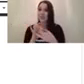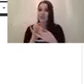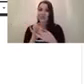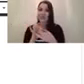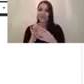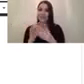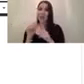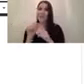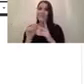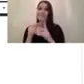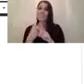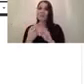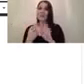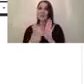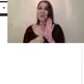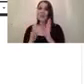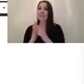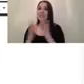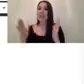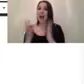size here,